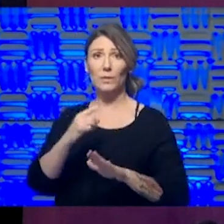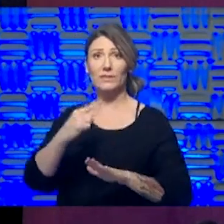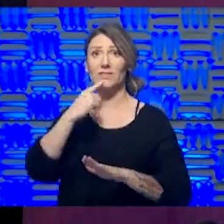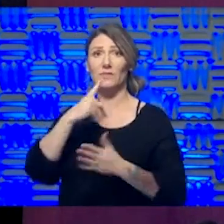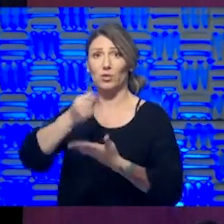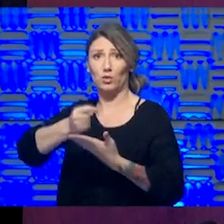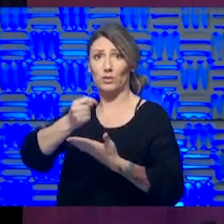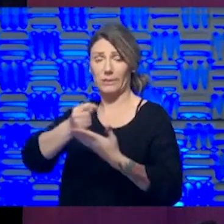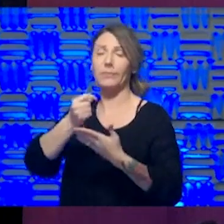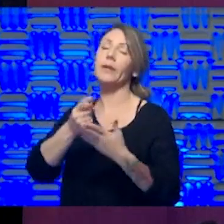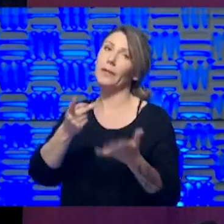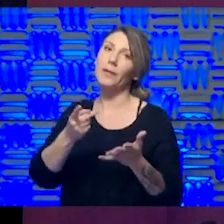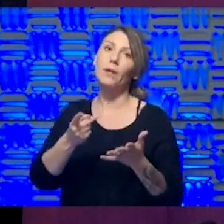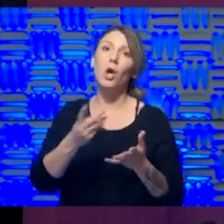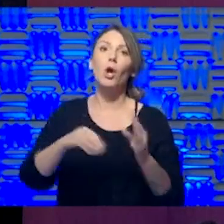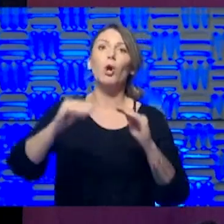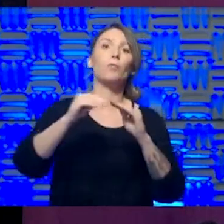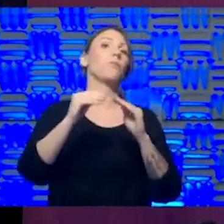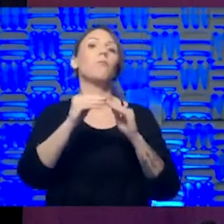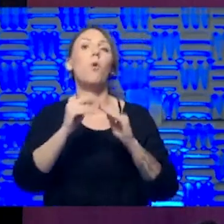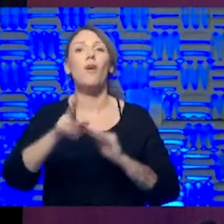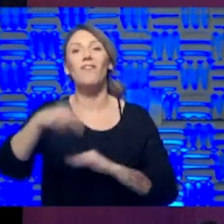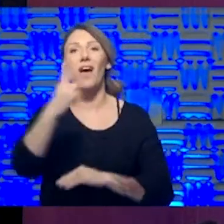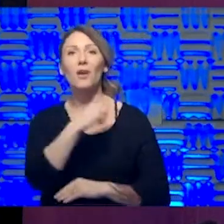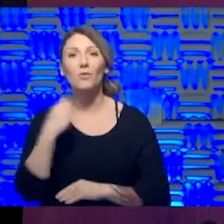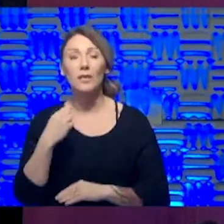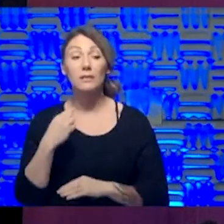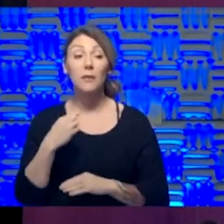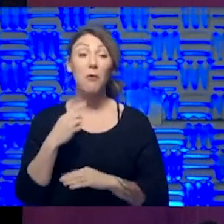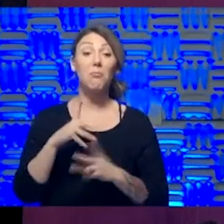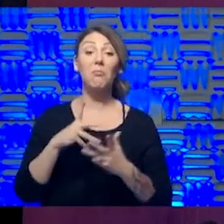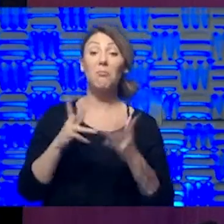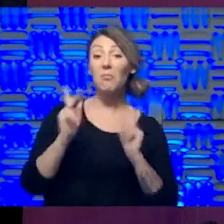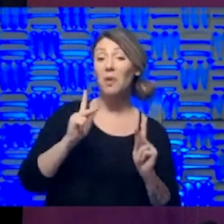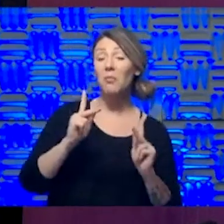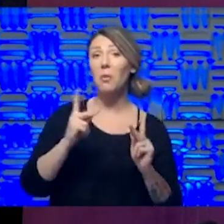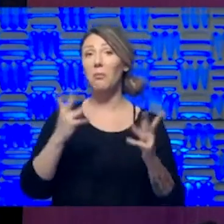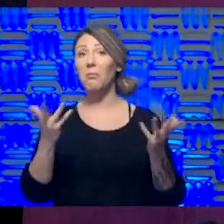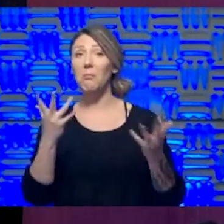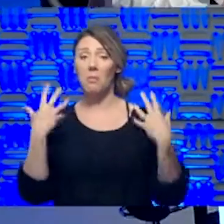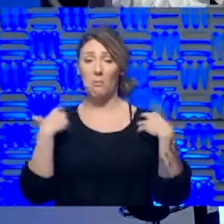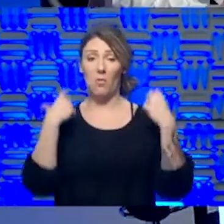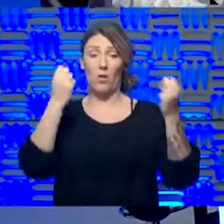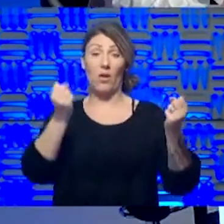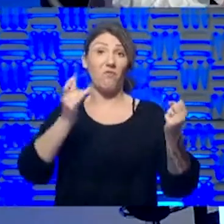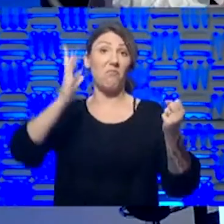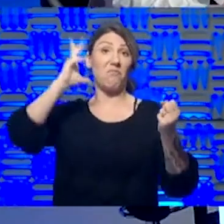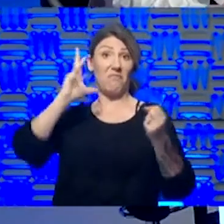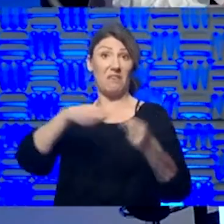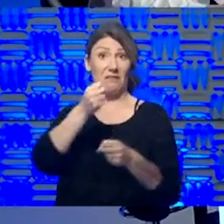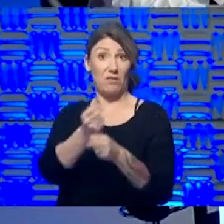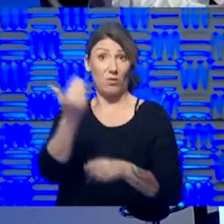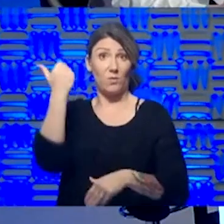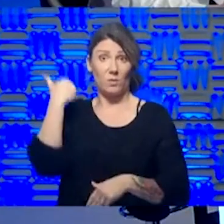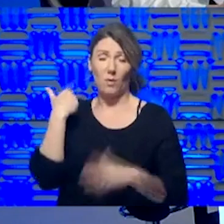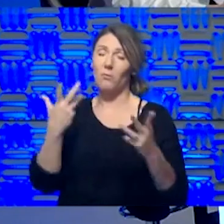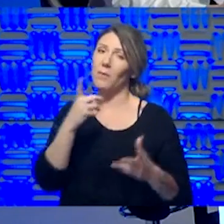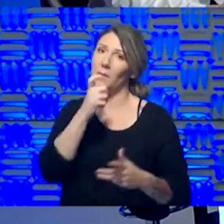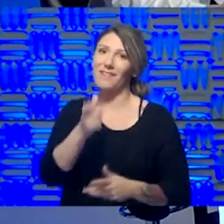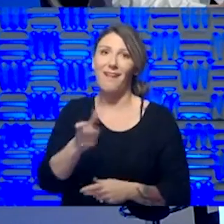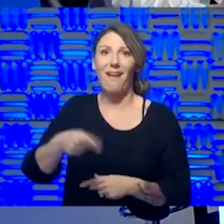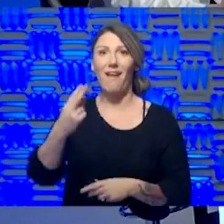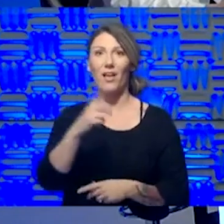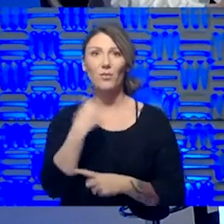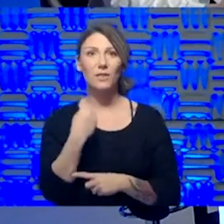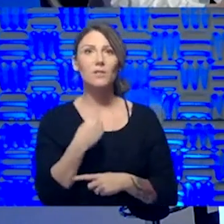severe consequences. The far out survivors, we do not know that they're at a higher risk. I heard there was a media